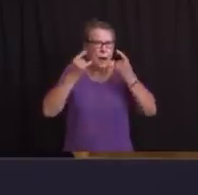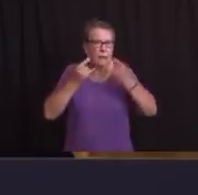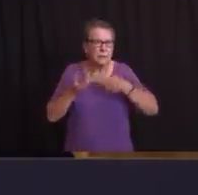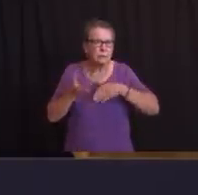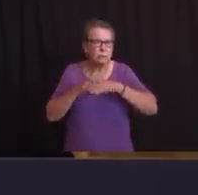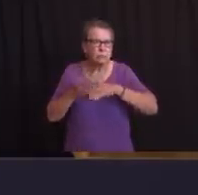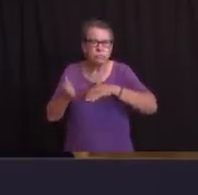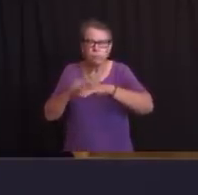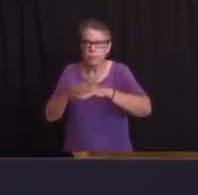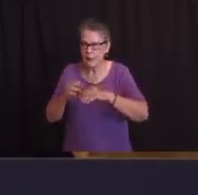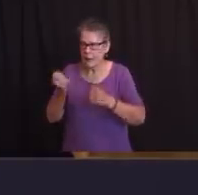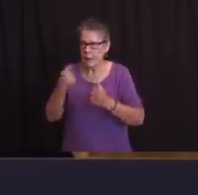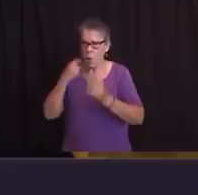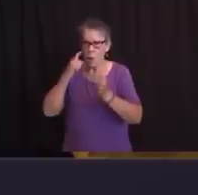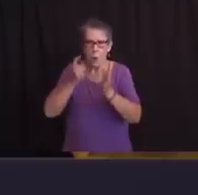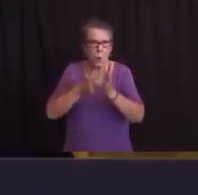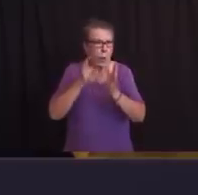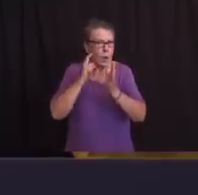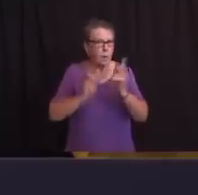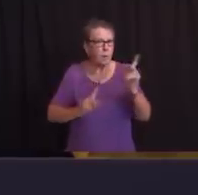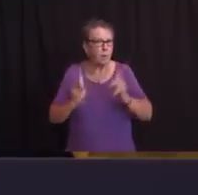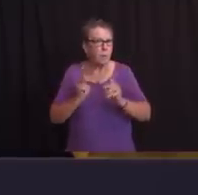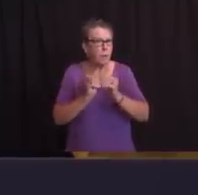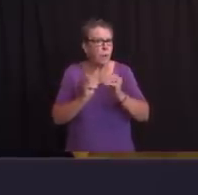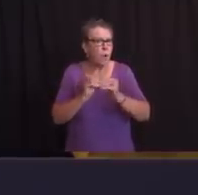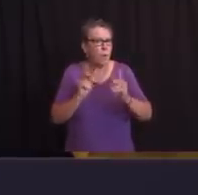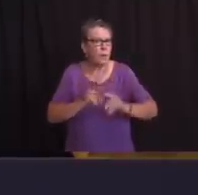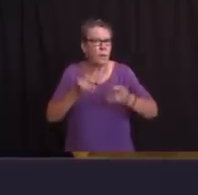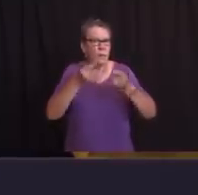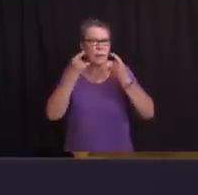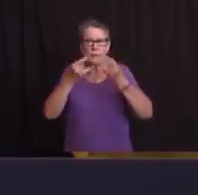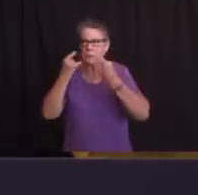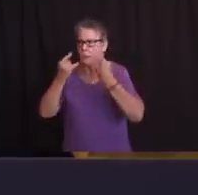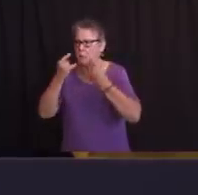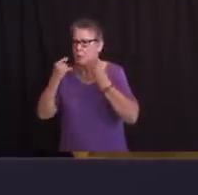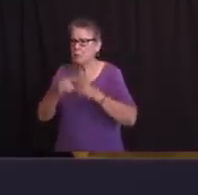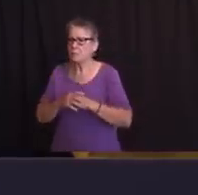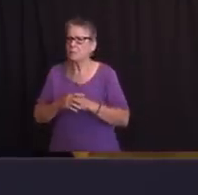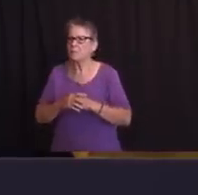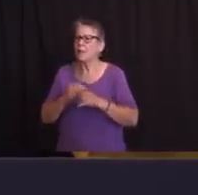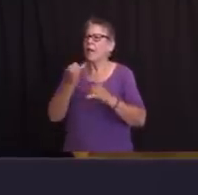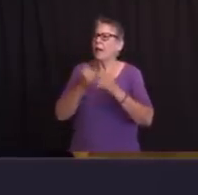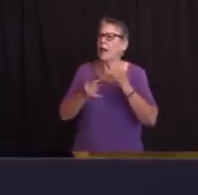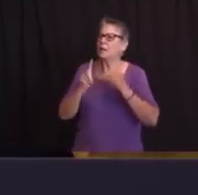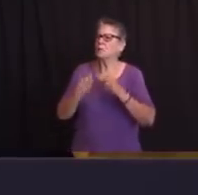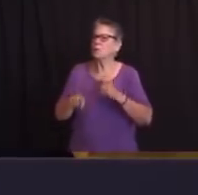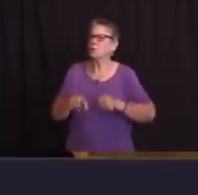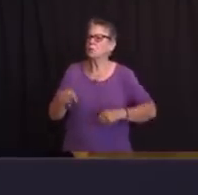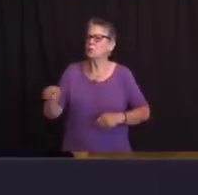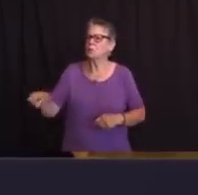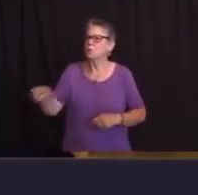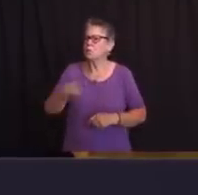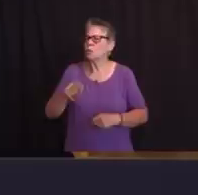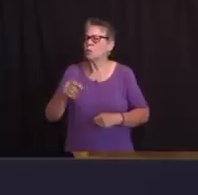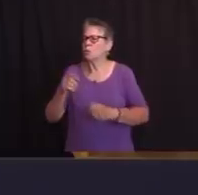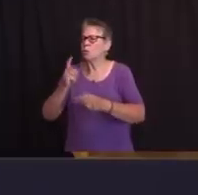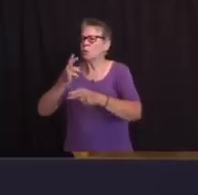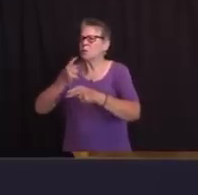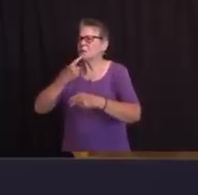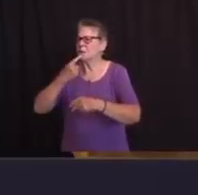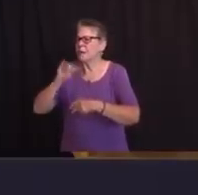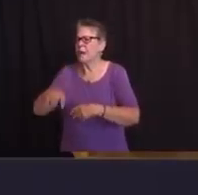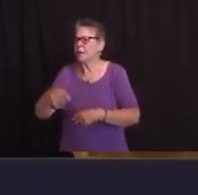circumstances? Finally, you just said that between July 12th and July 19th, 282 of 298 hospitalizations,